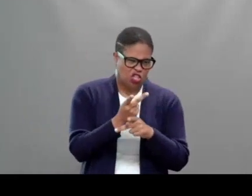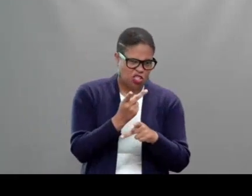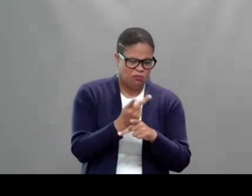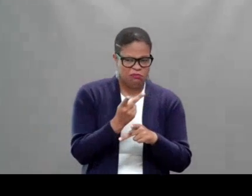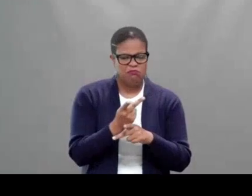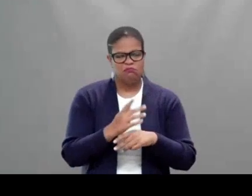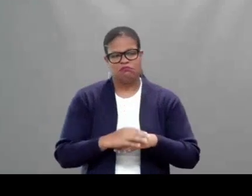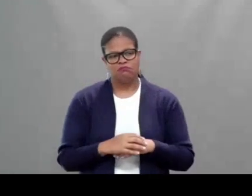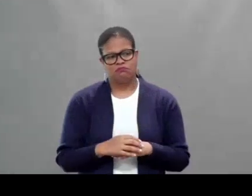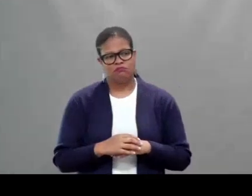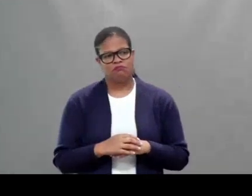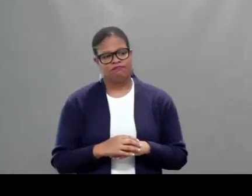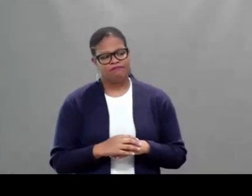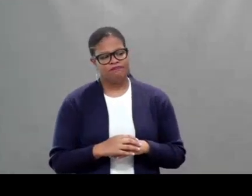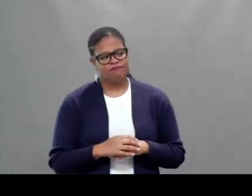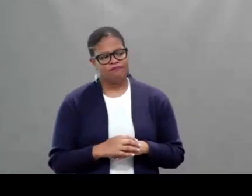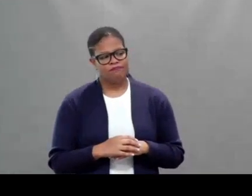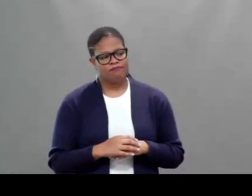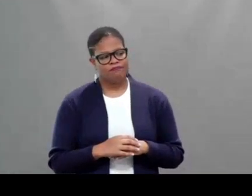to anything else though.